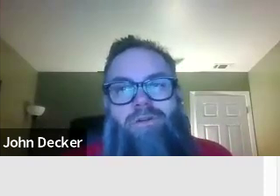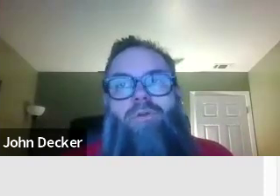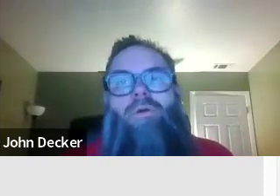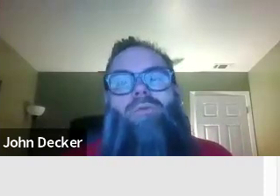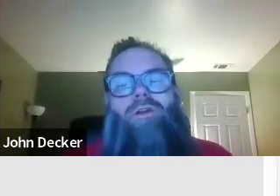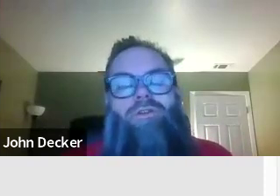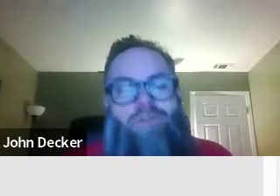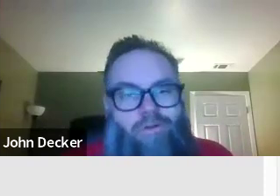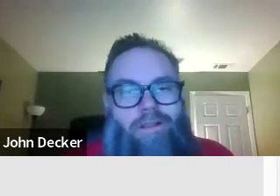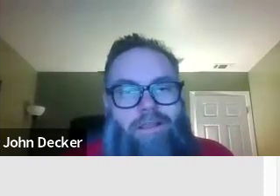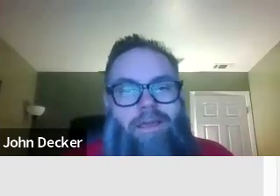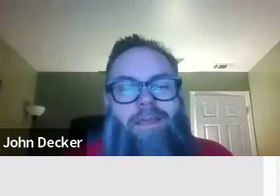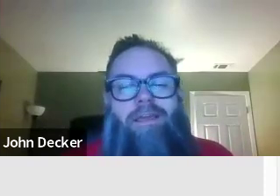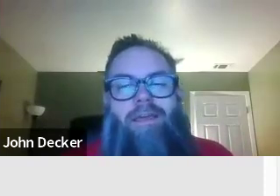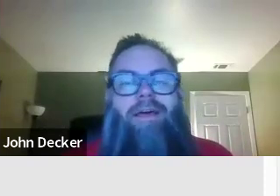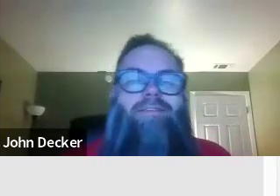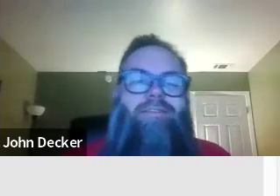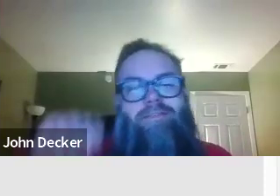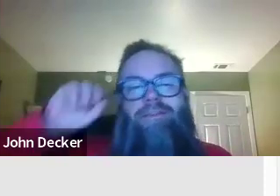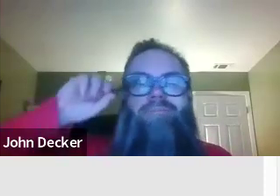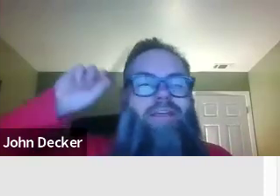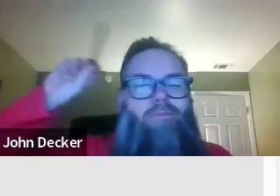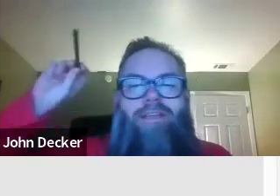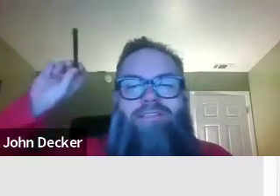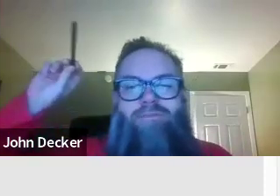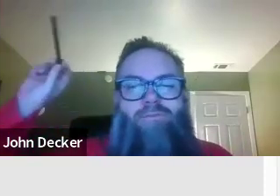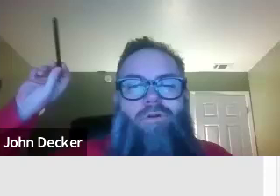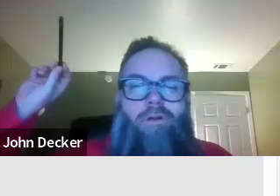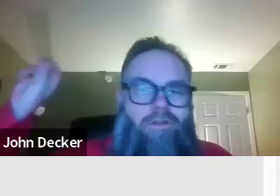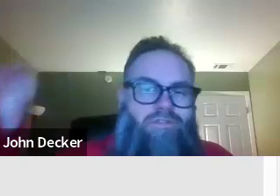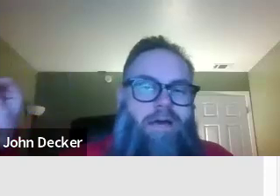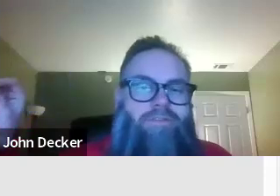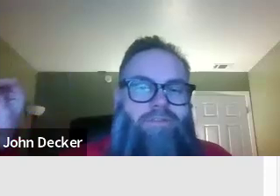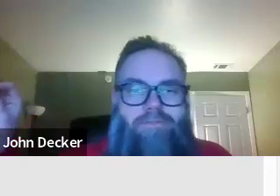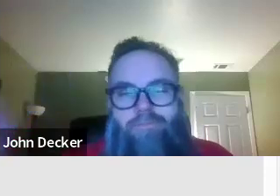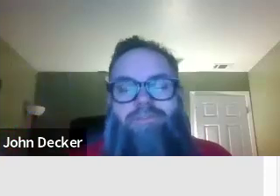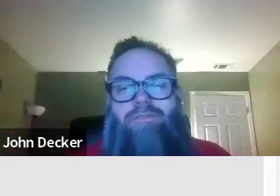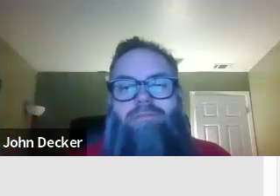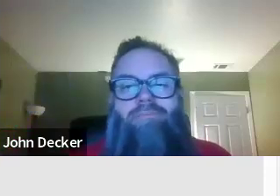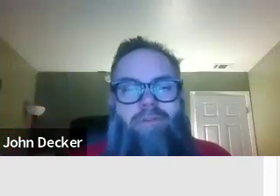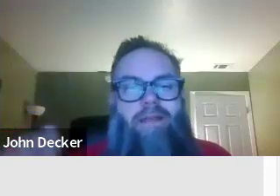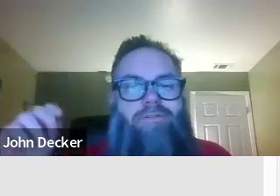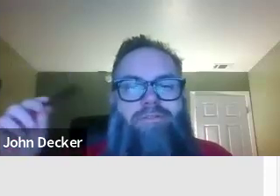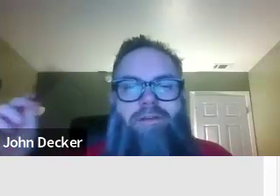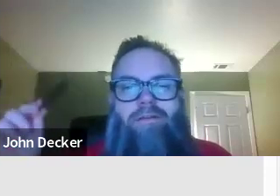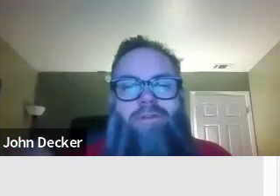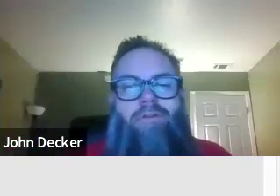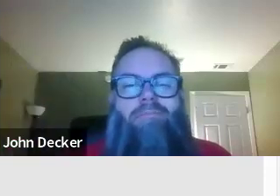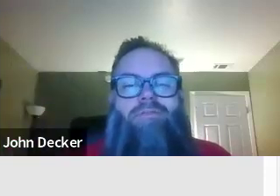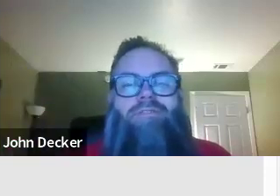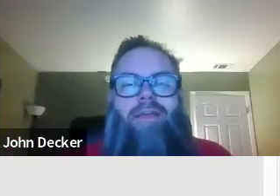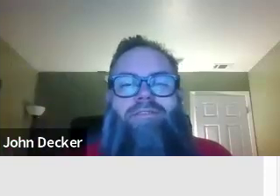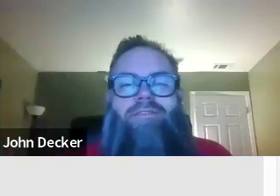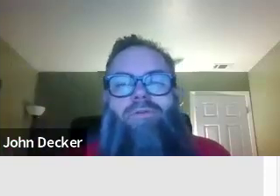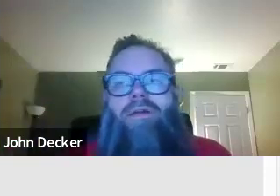to do while we are concurrently, in essence, updating rates for 2,000 service providers